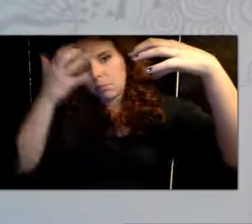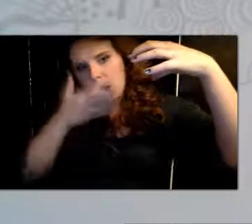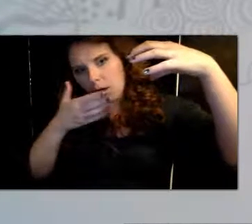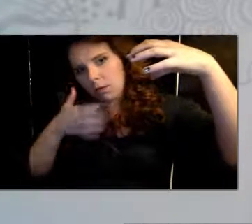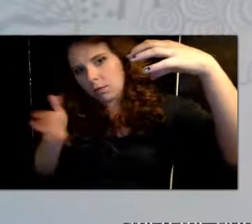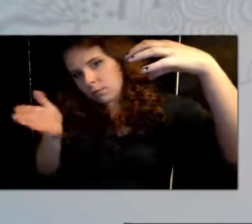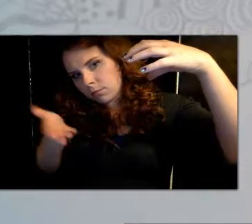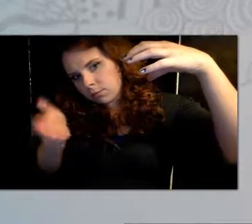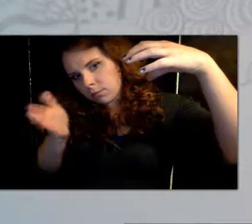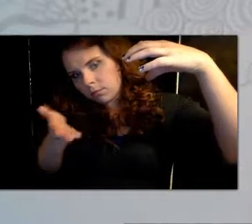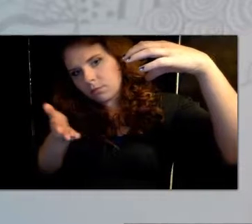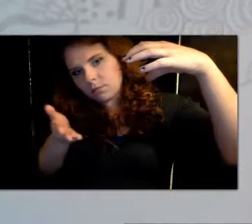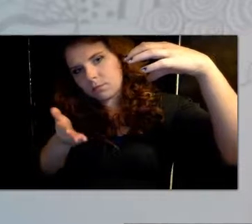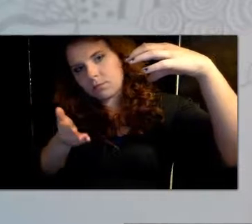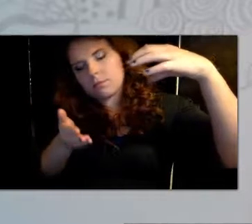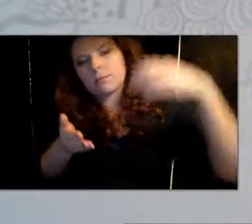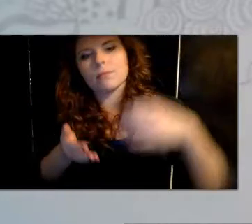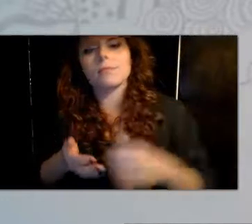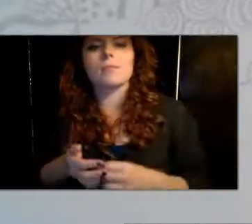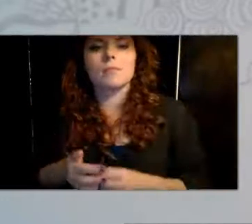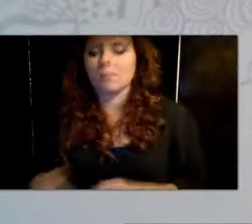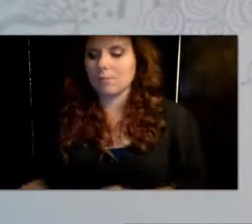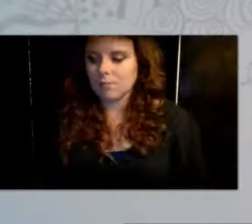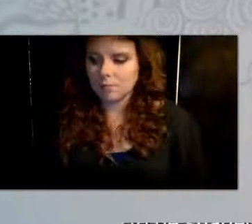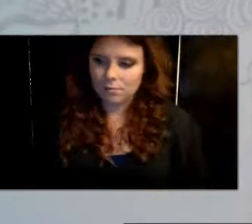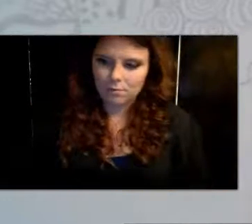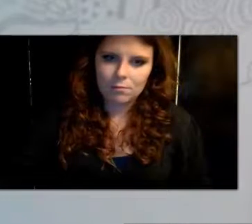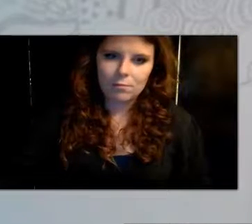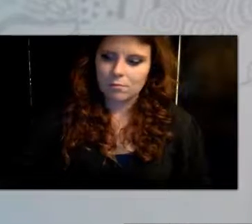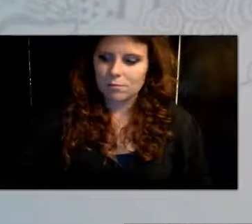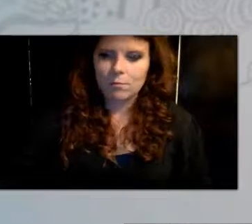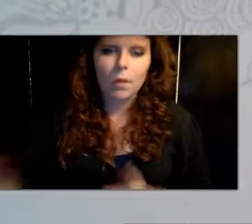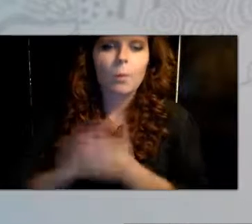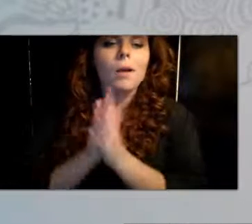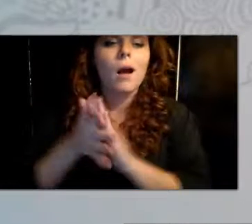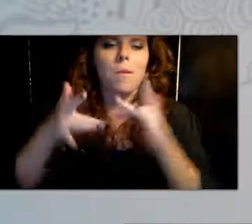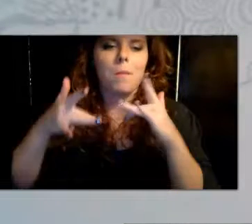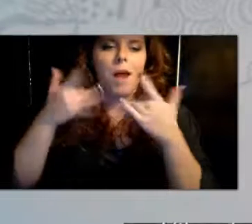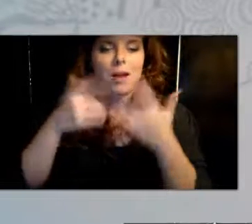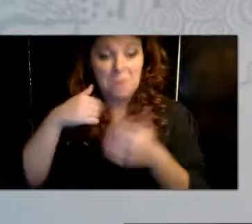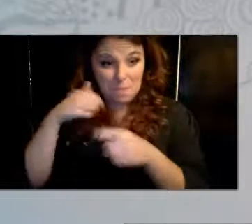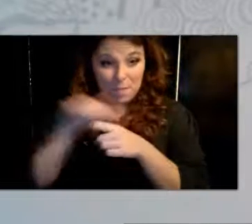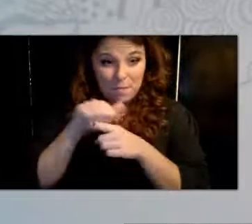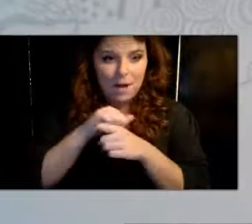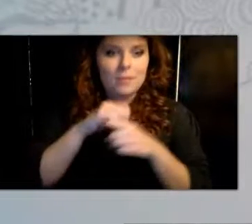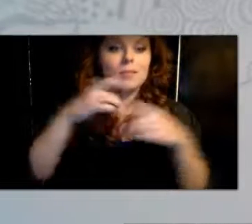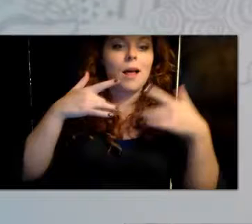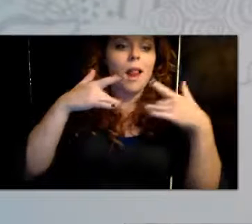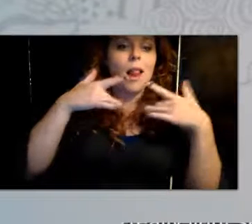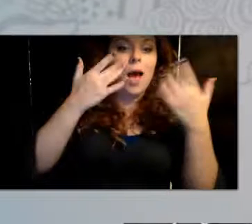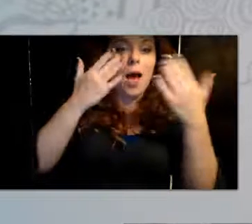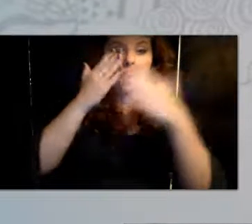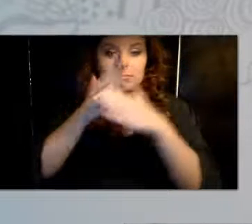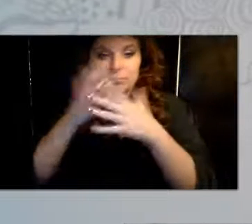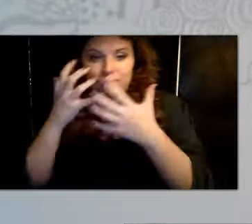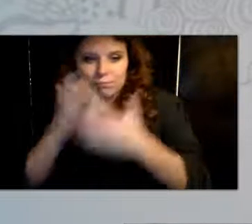shaded, and it's going to fade up into really light. So we practice doing our dark to medium to light.